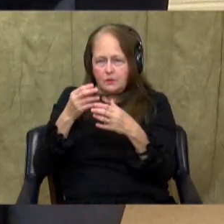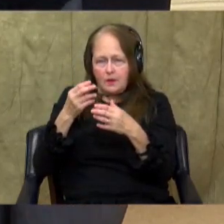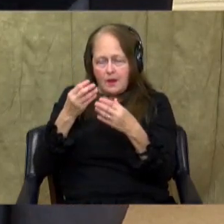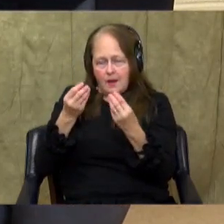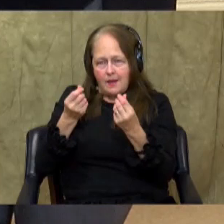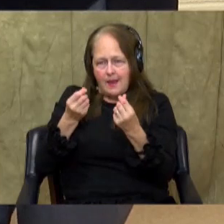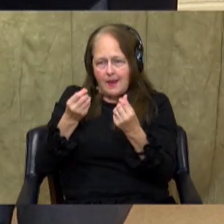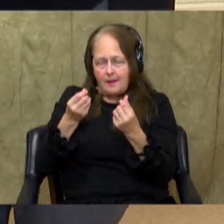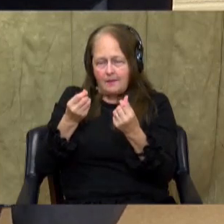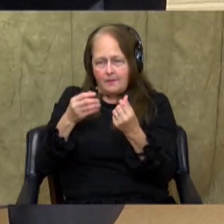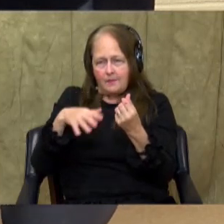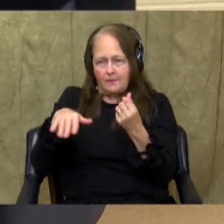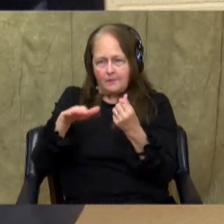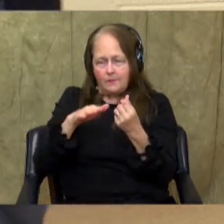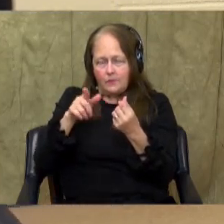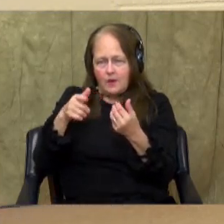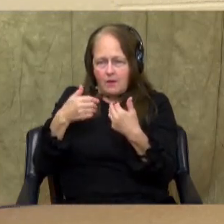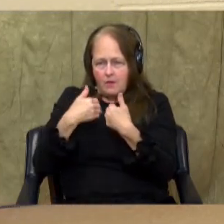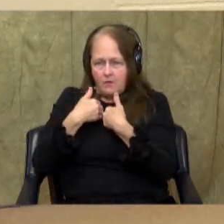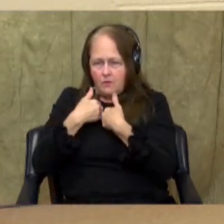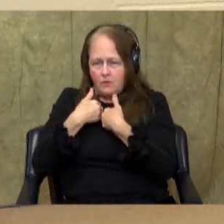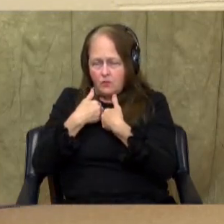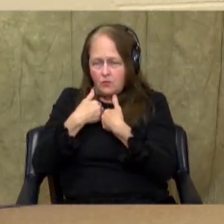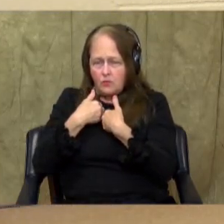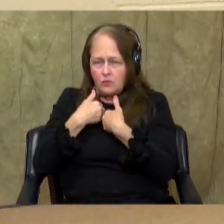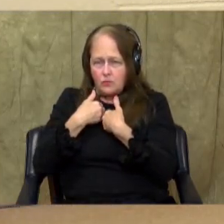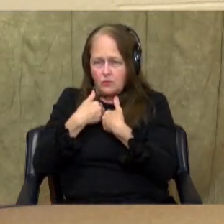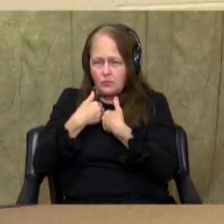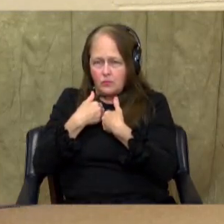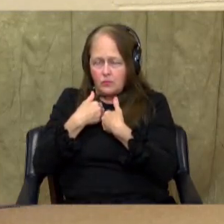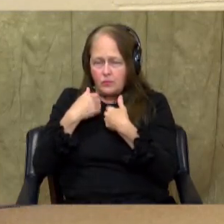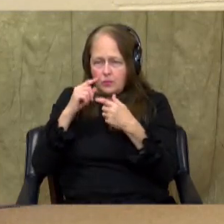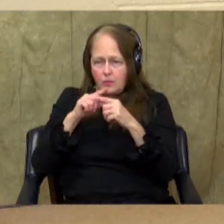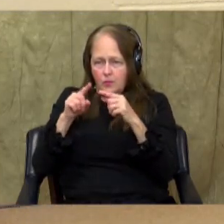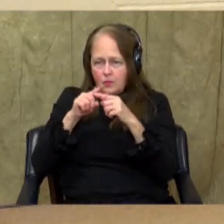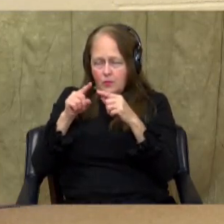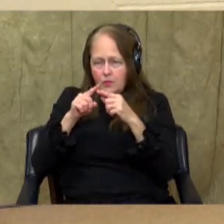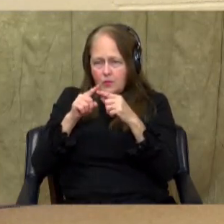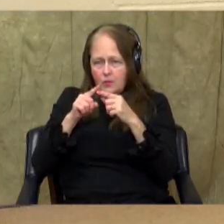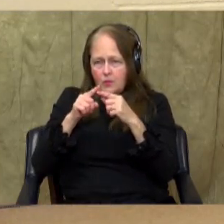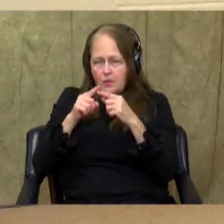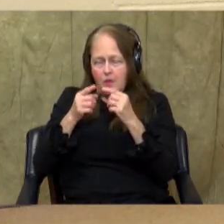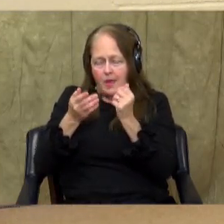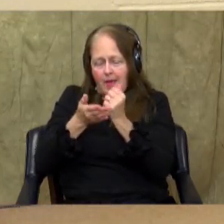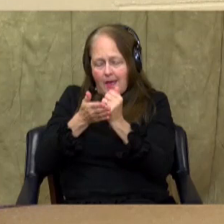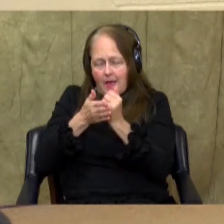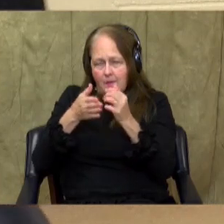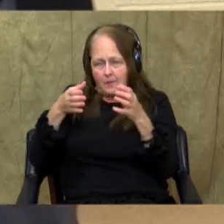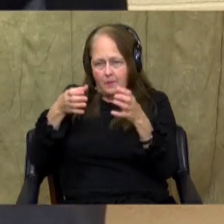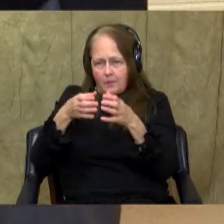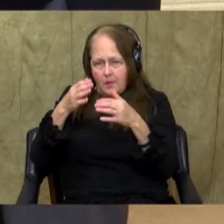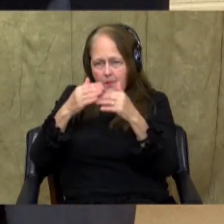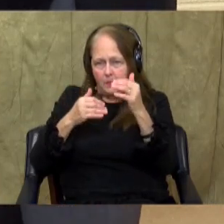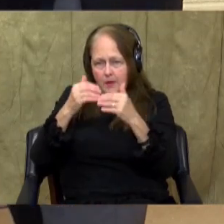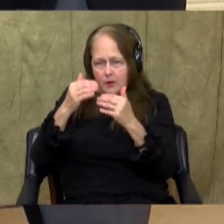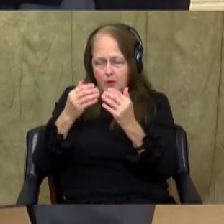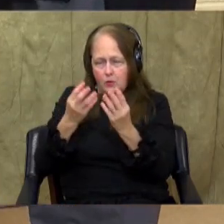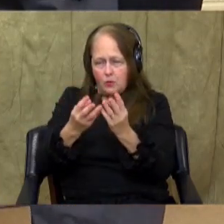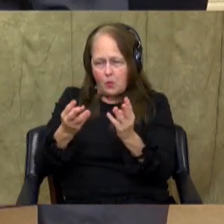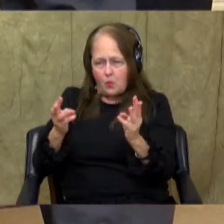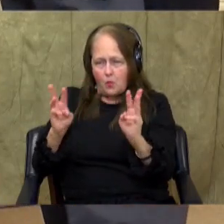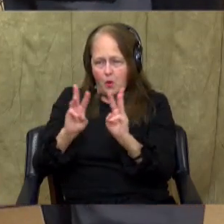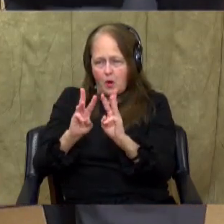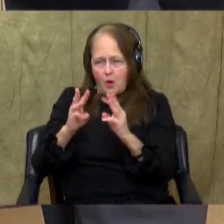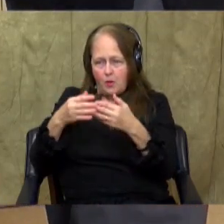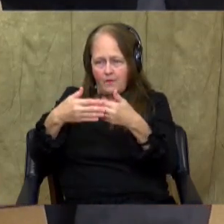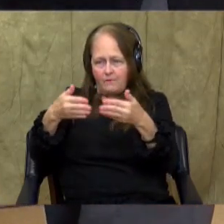land practices. Here you actually have, you can see methods of trying to contain the desert by building little walls and